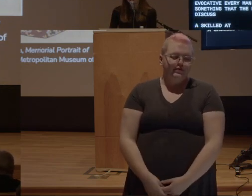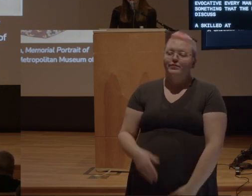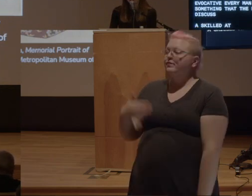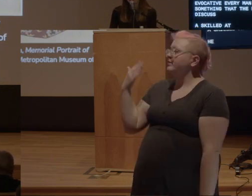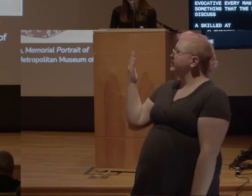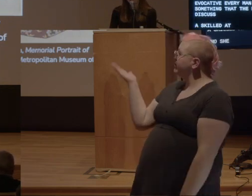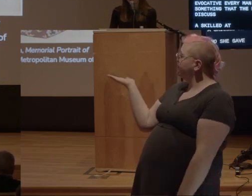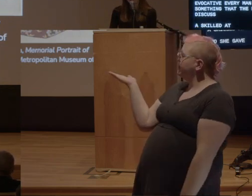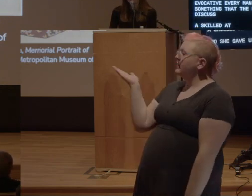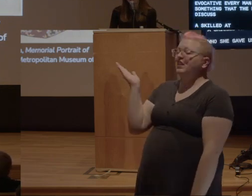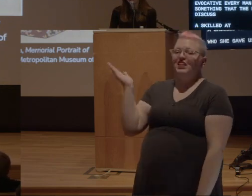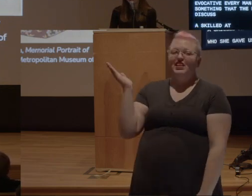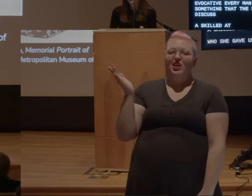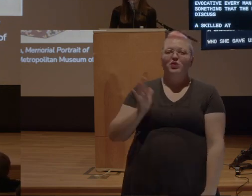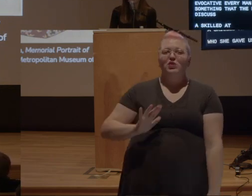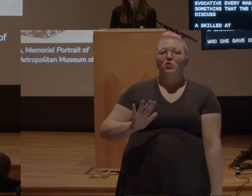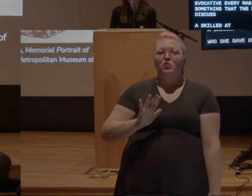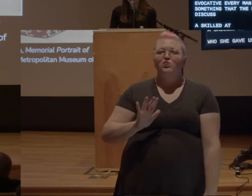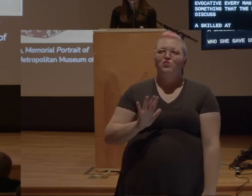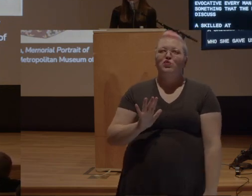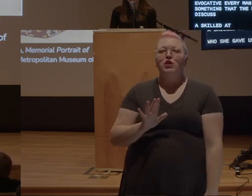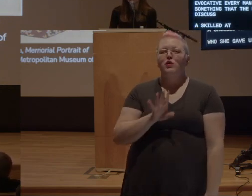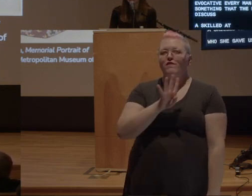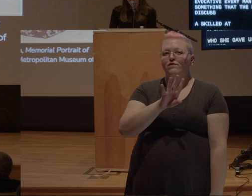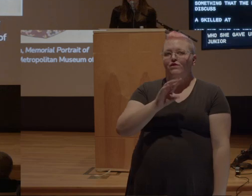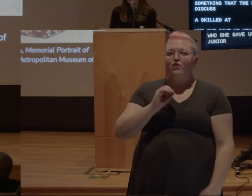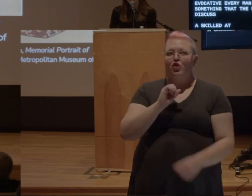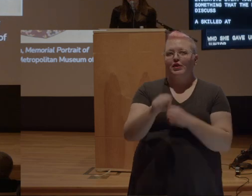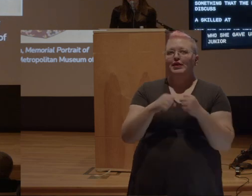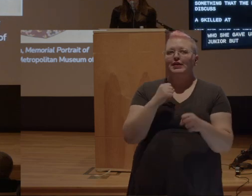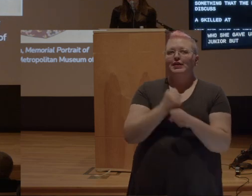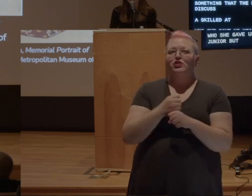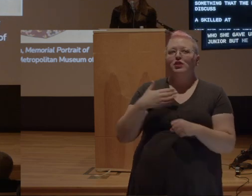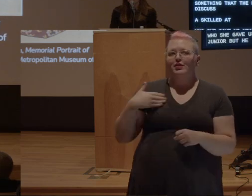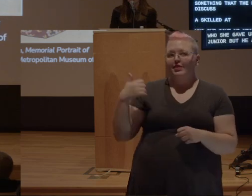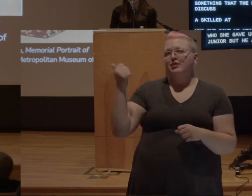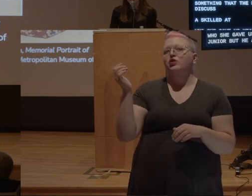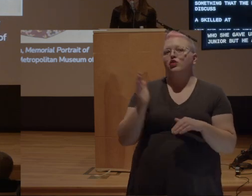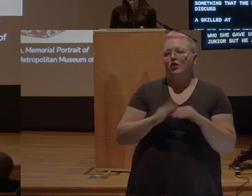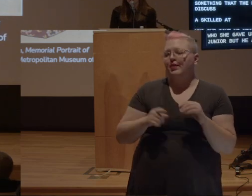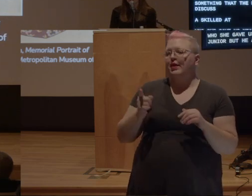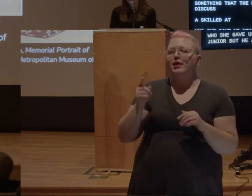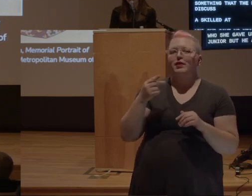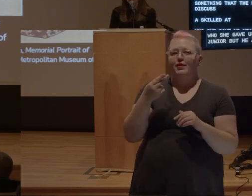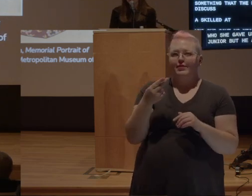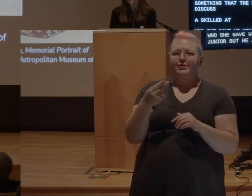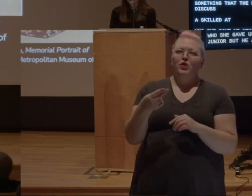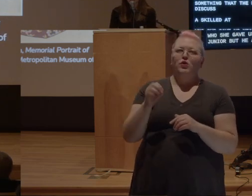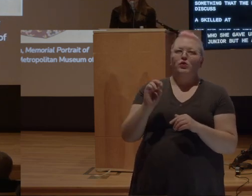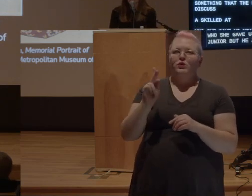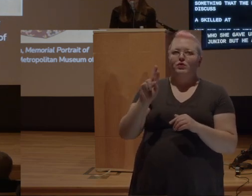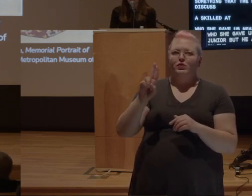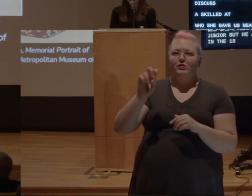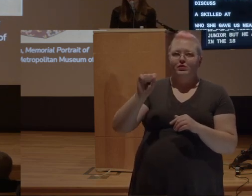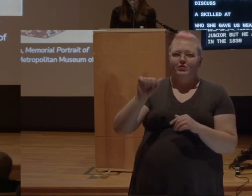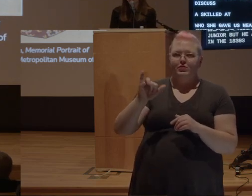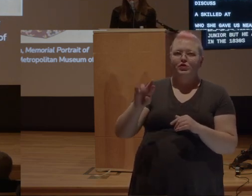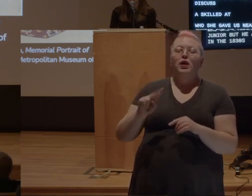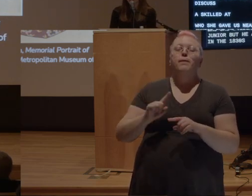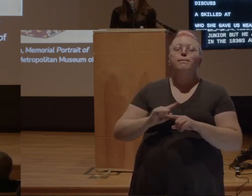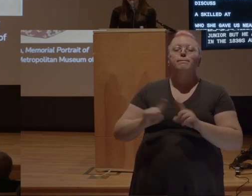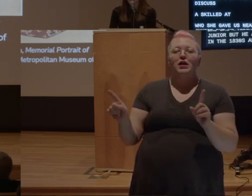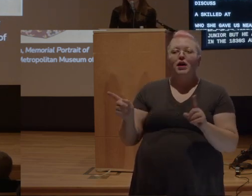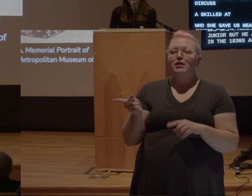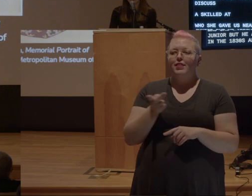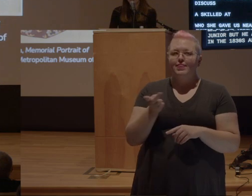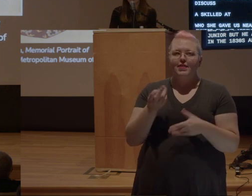Hiroshige was nearly 40 years Hokusai's junior, but he arrived on the ukiyo-e print scene in the 1830s, around the